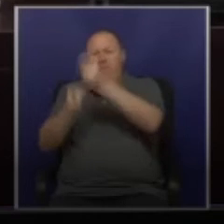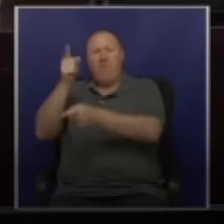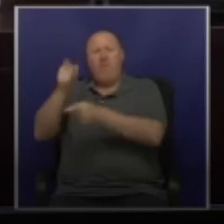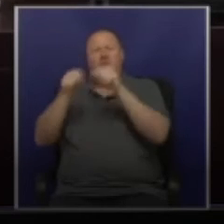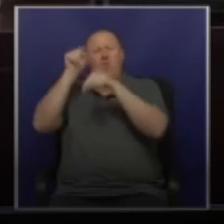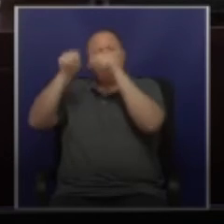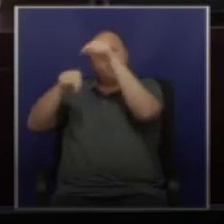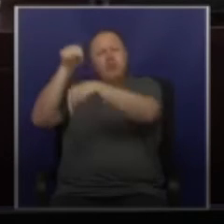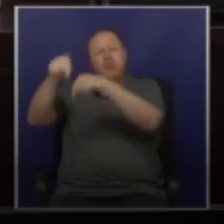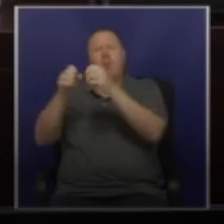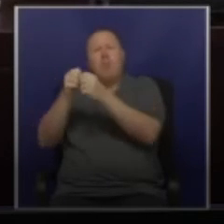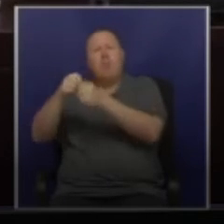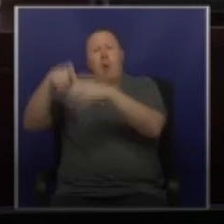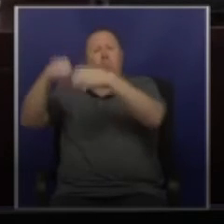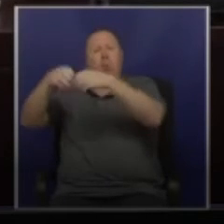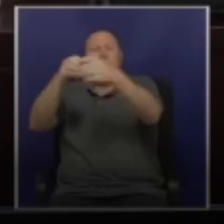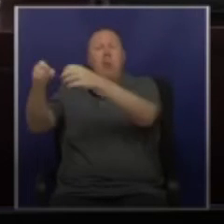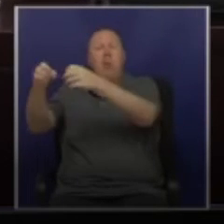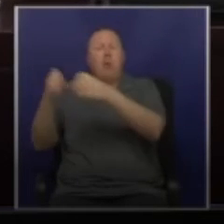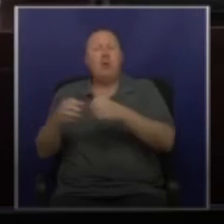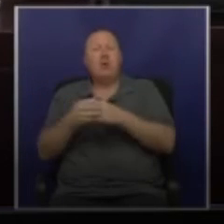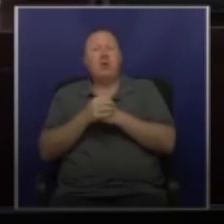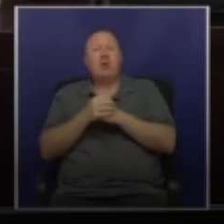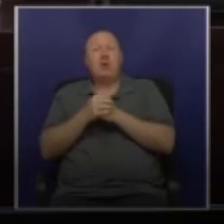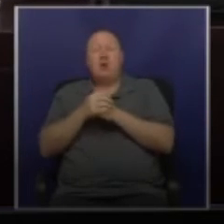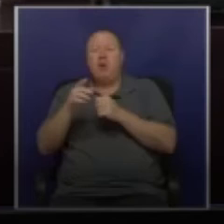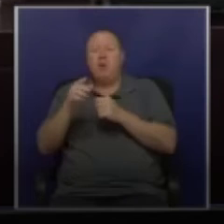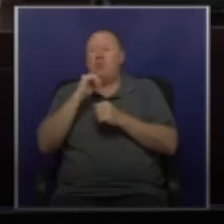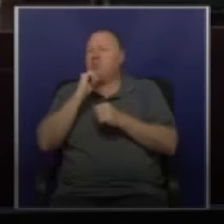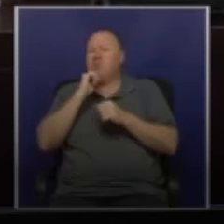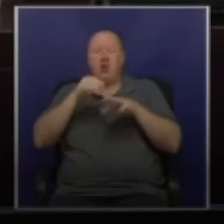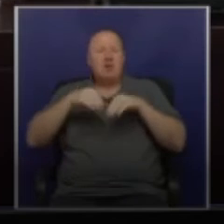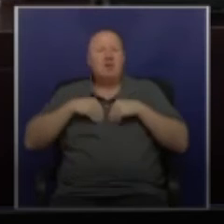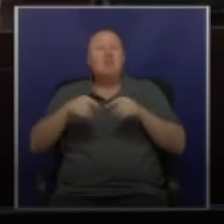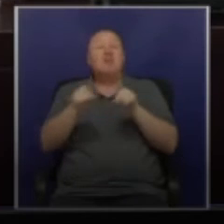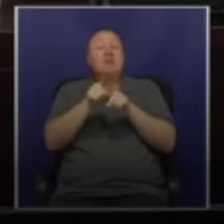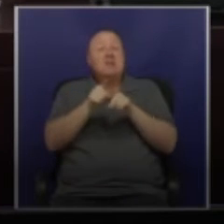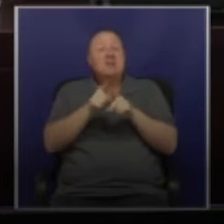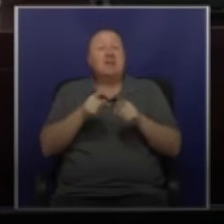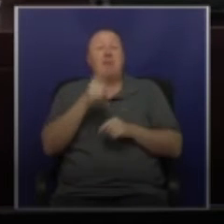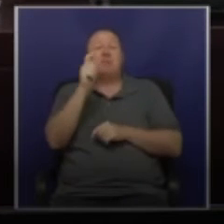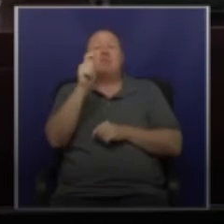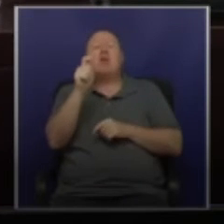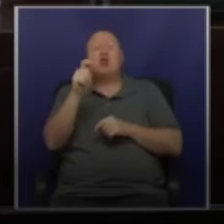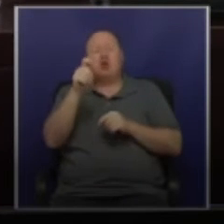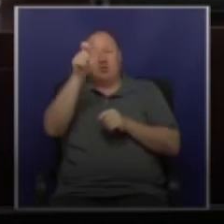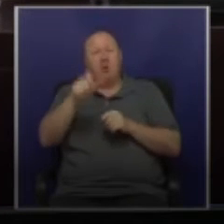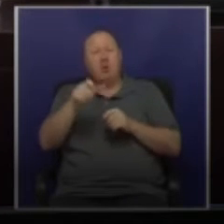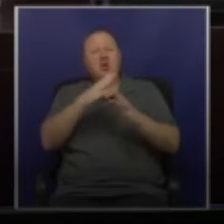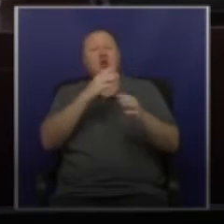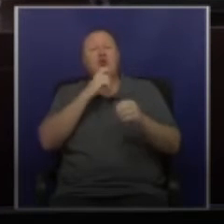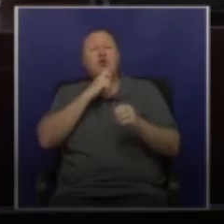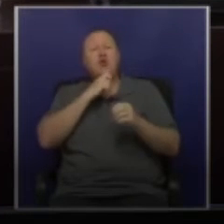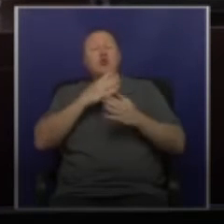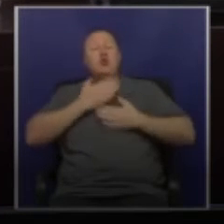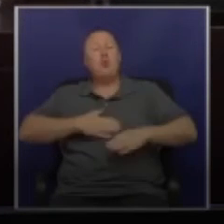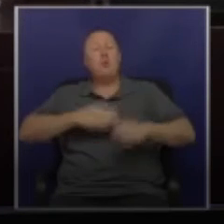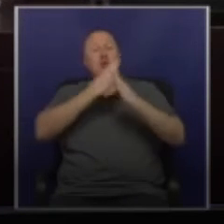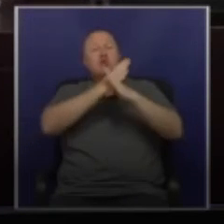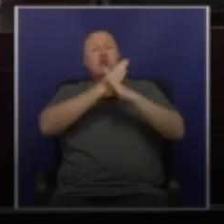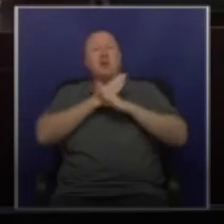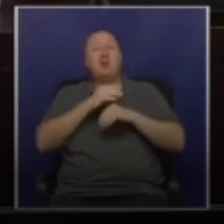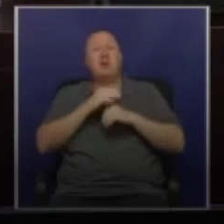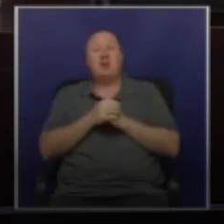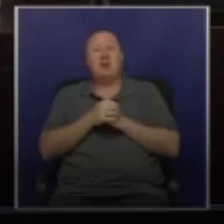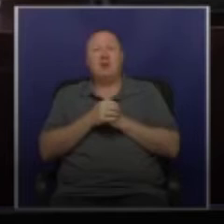vile use of civilians as human shields by terrorists must be condemned as acts of immorality committed by men